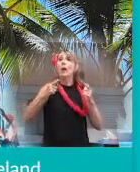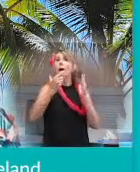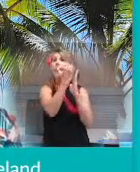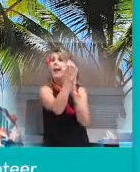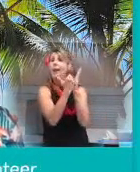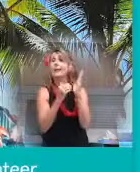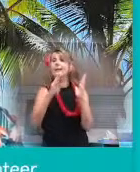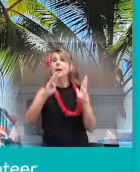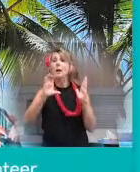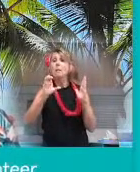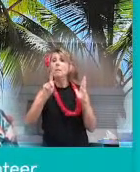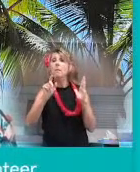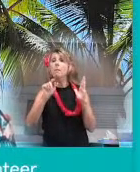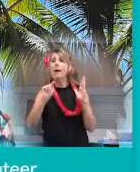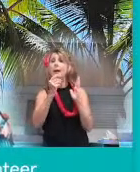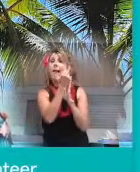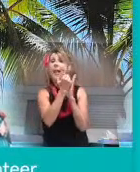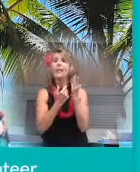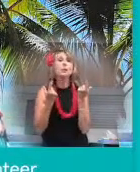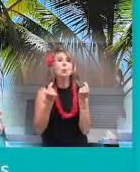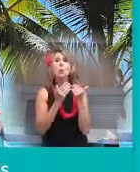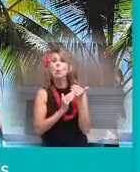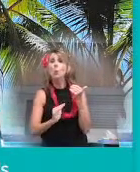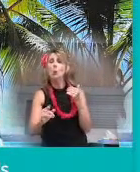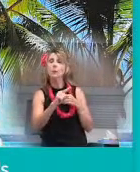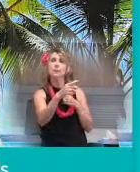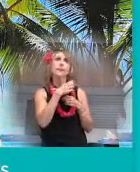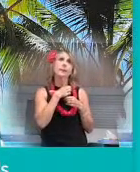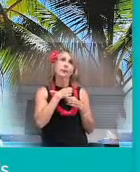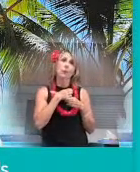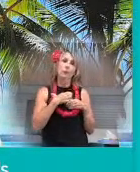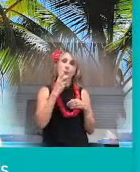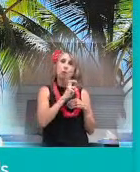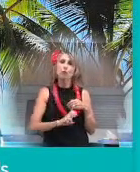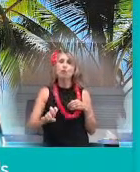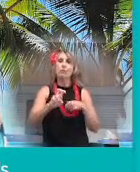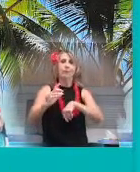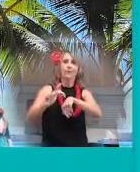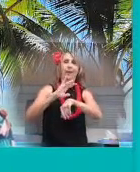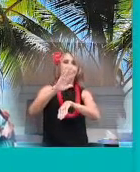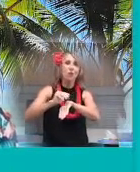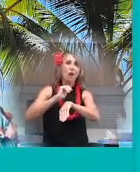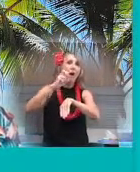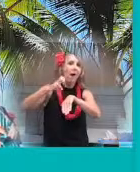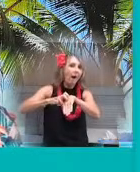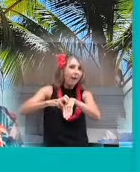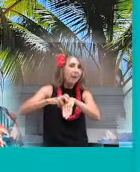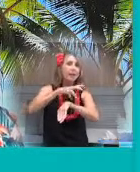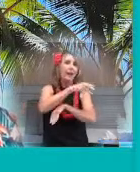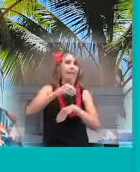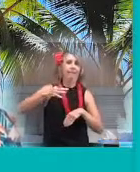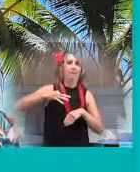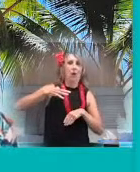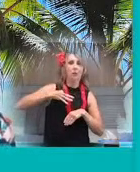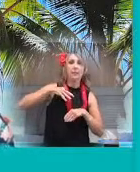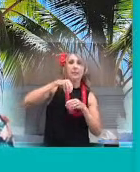to Ireland and a desire to become a volunteer either in schools or hospitals. Congratulations.